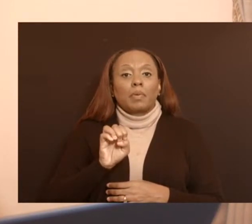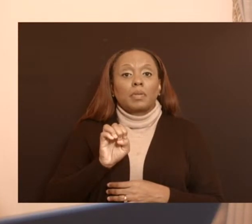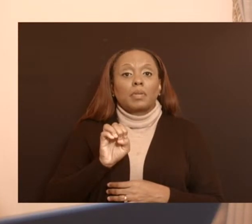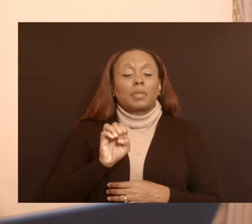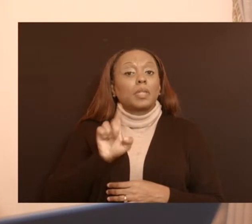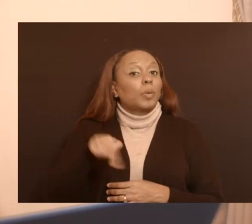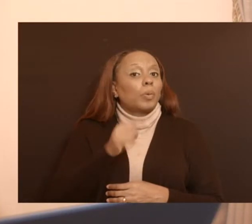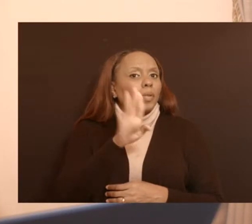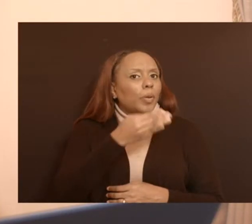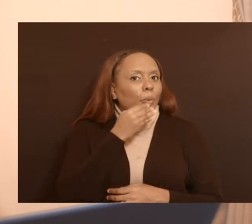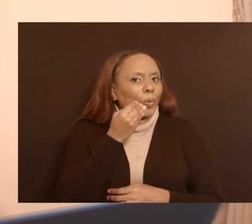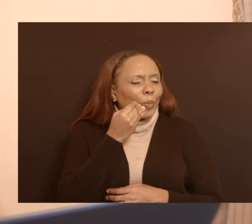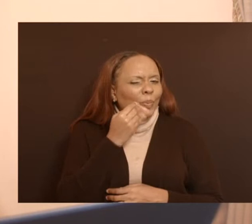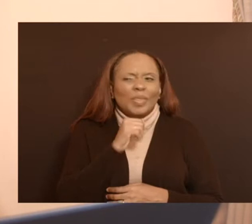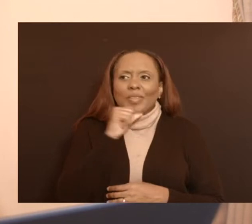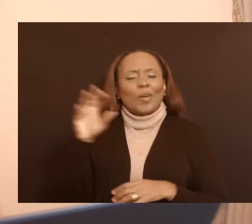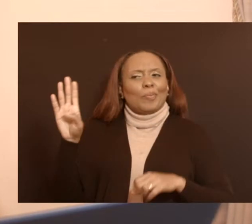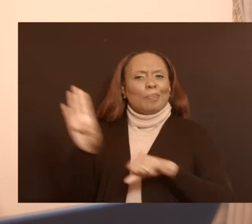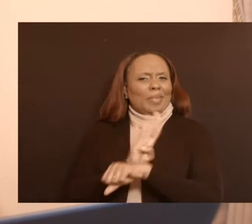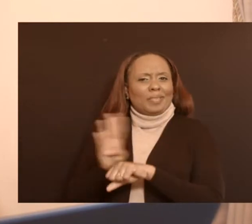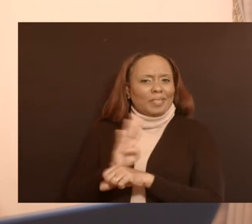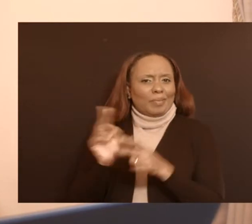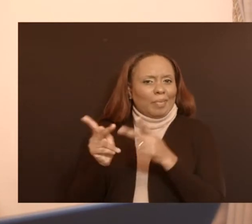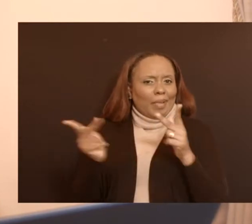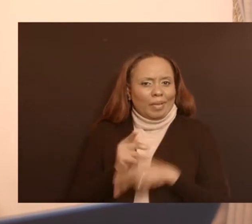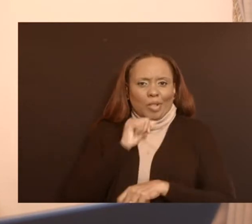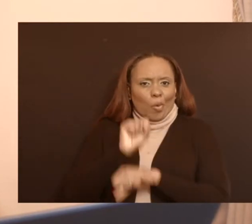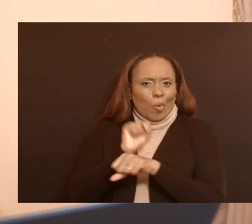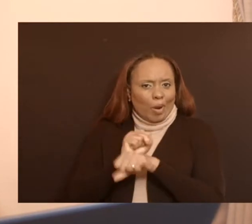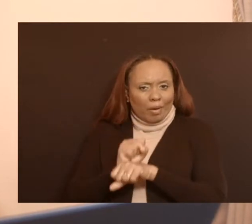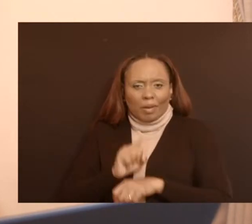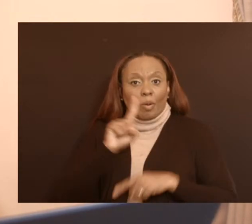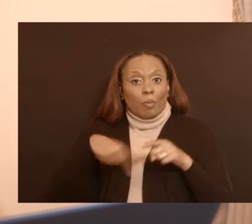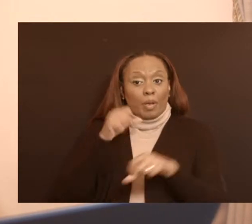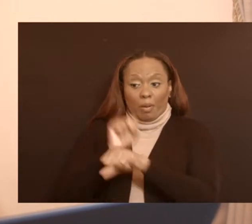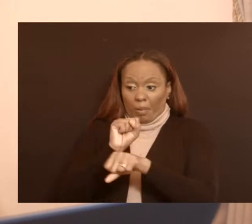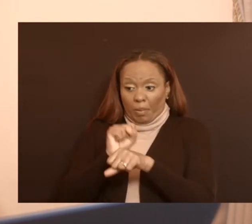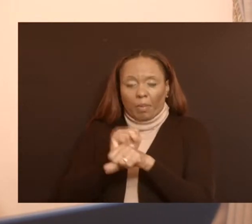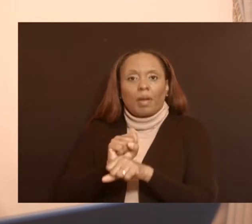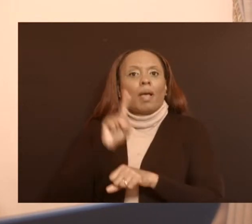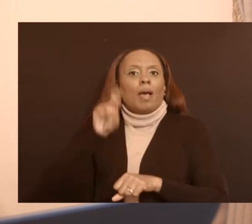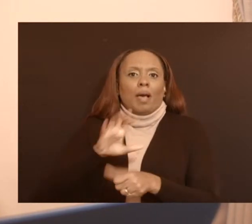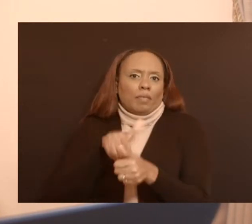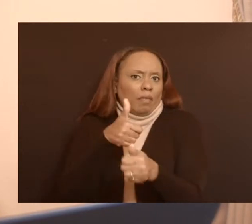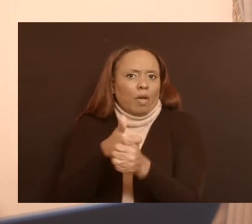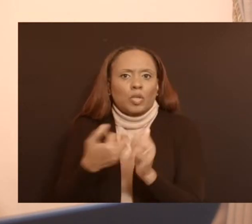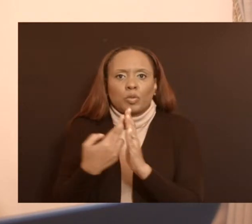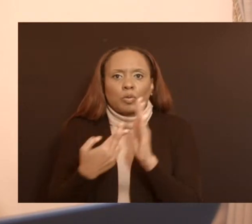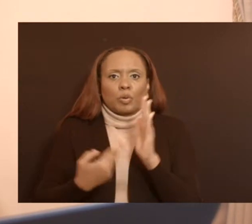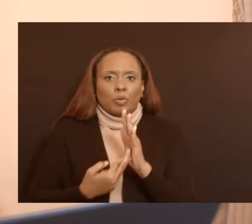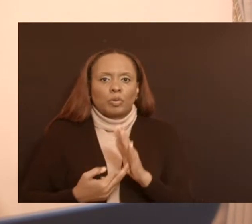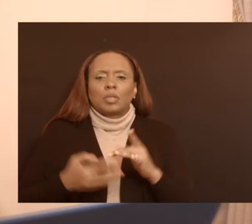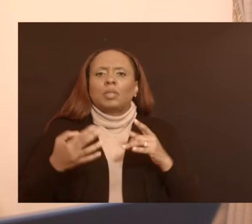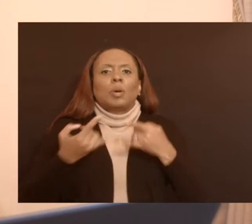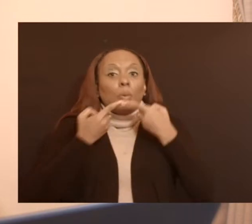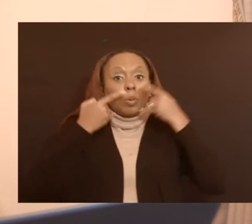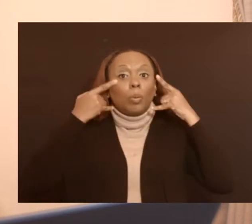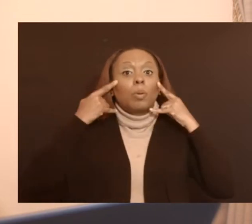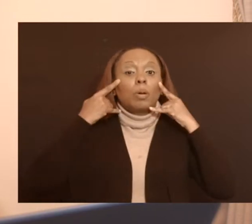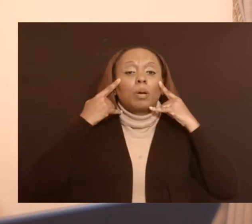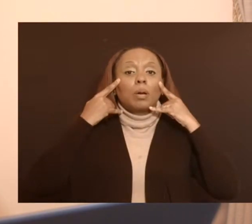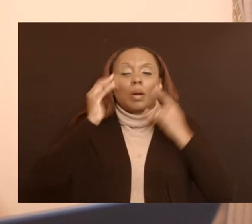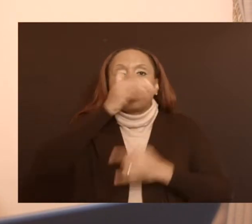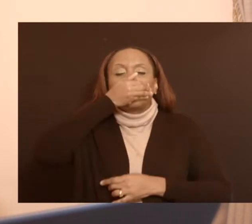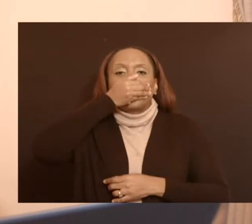the protocols should be observed that we have been reiterating, probably ad nauseum,